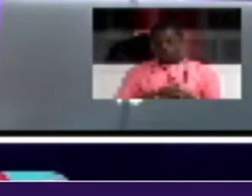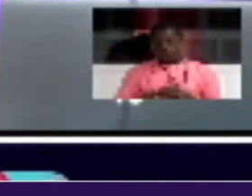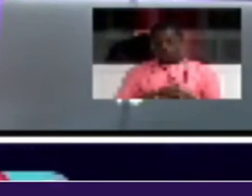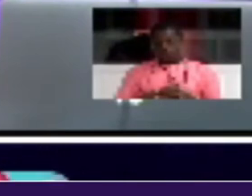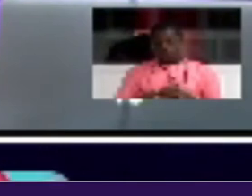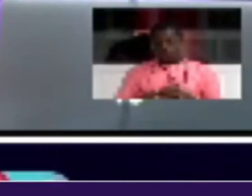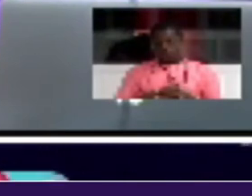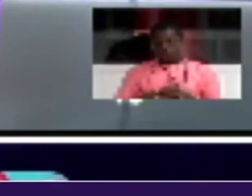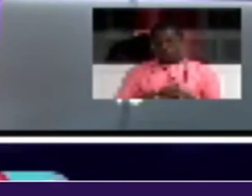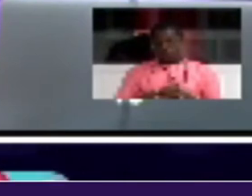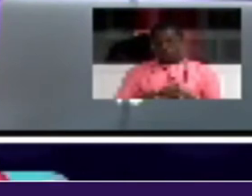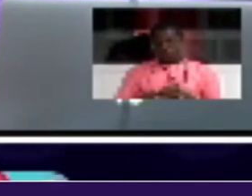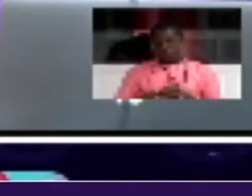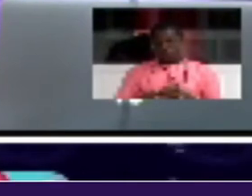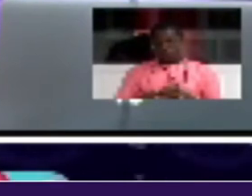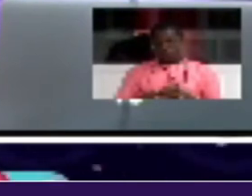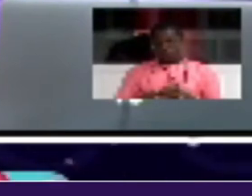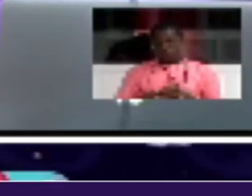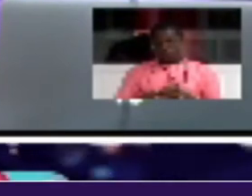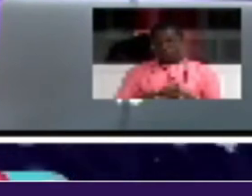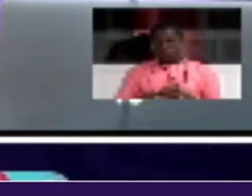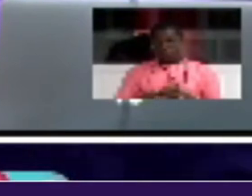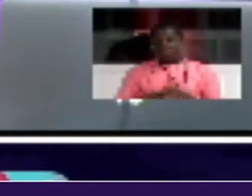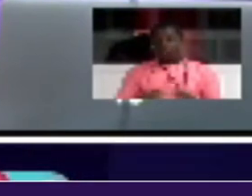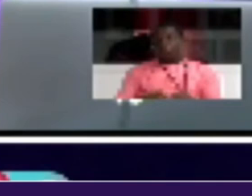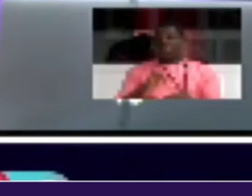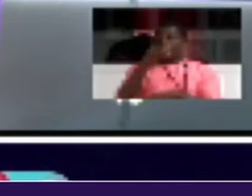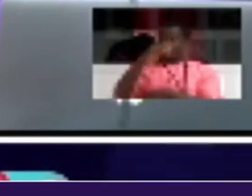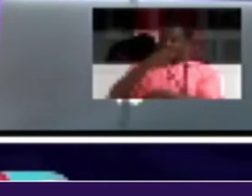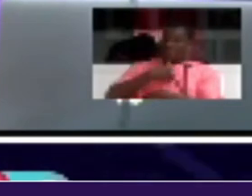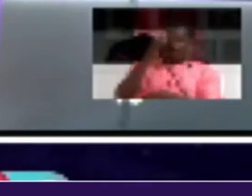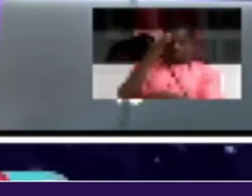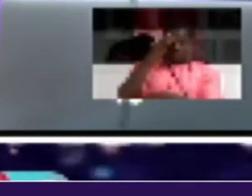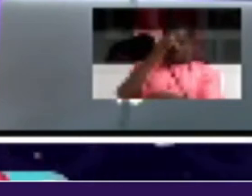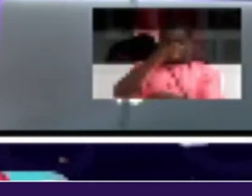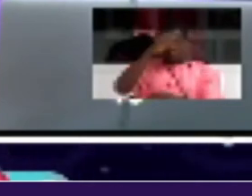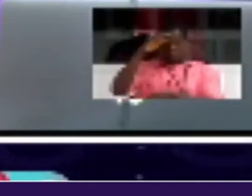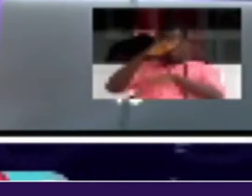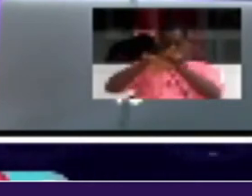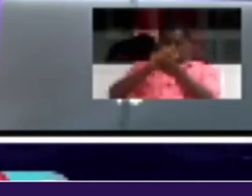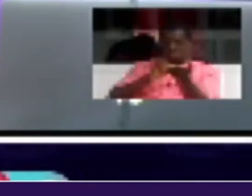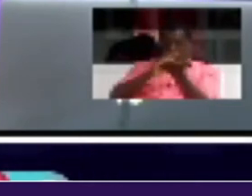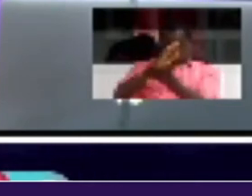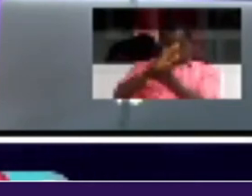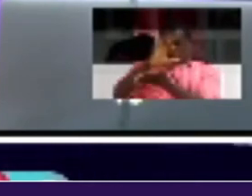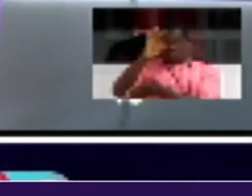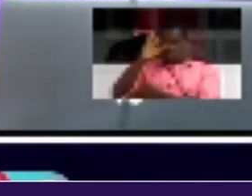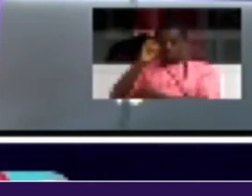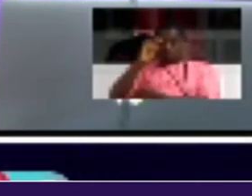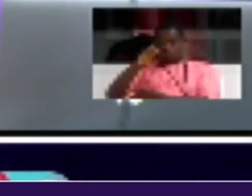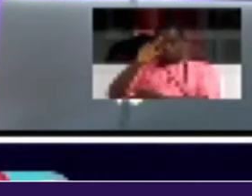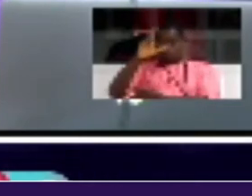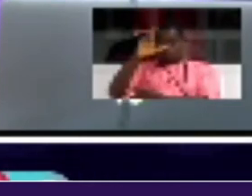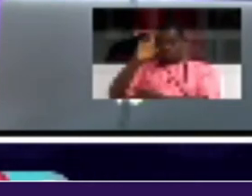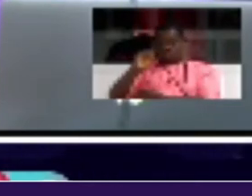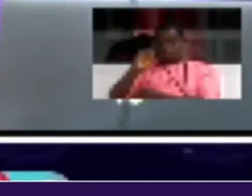As far as I know, I work according to the orders that Tumul give. And your orders were to kill the person? I cannot